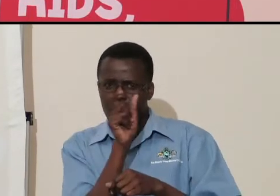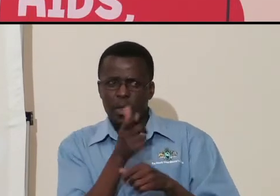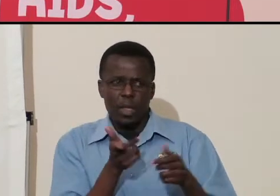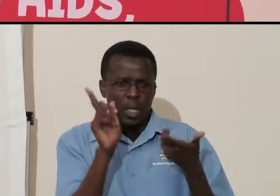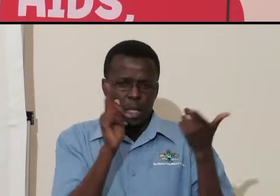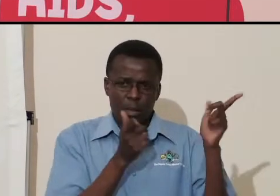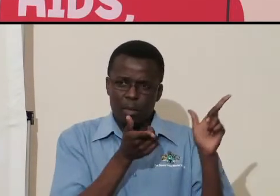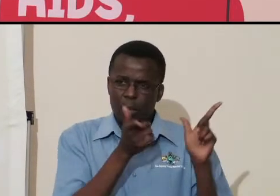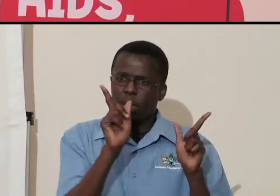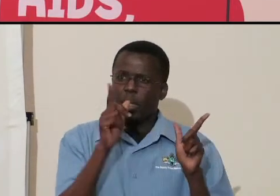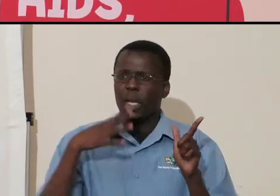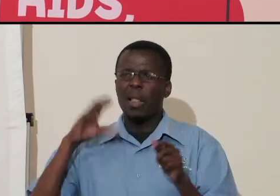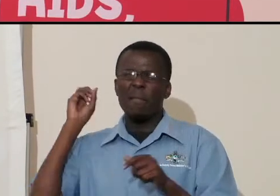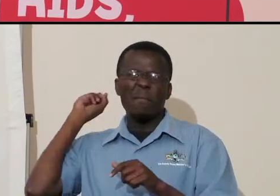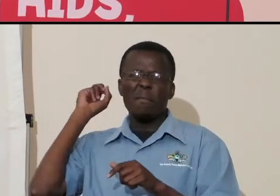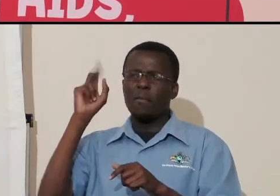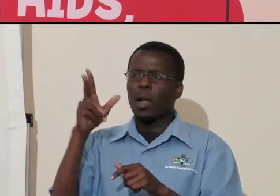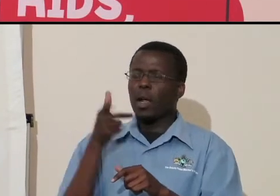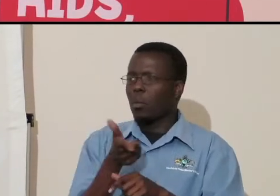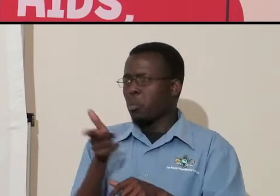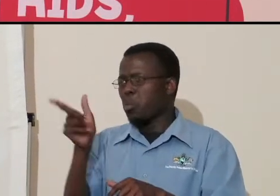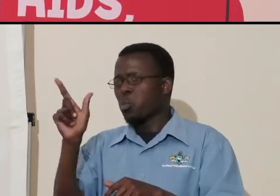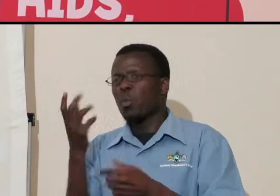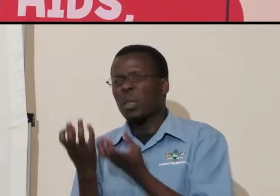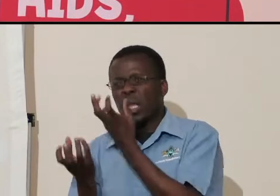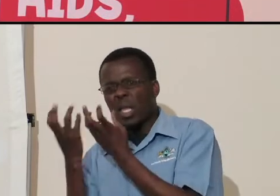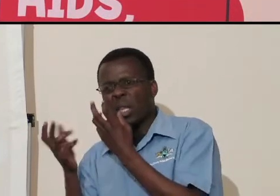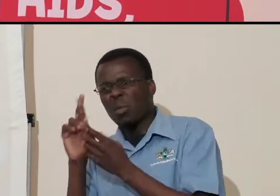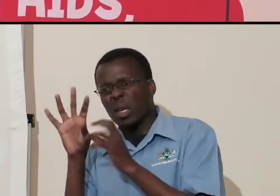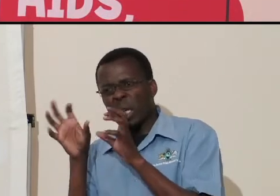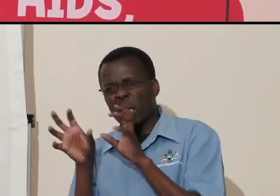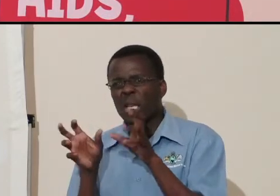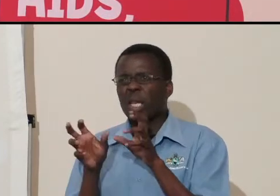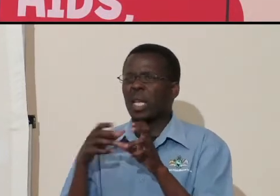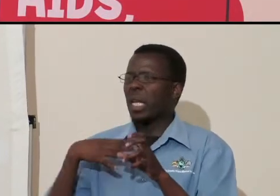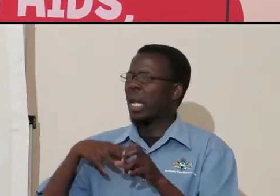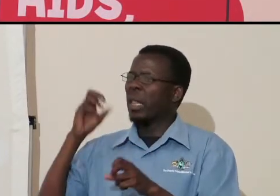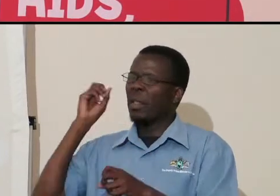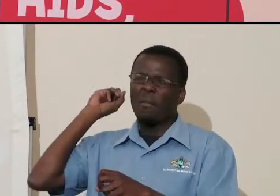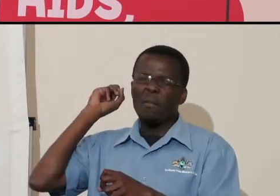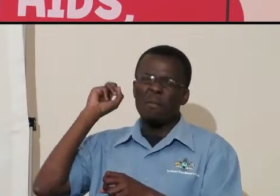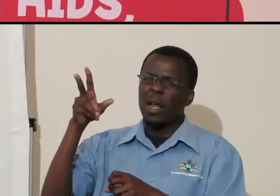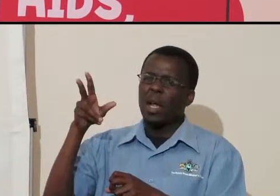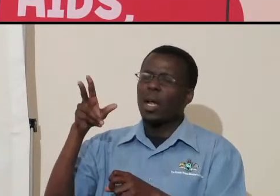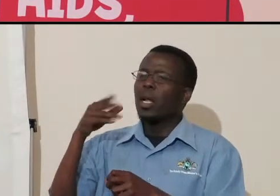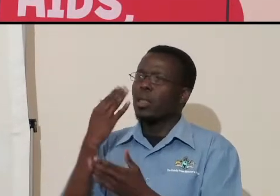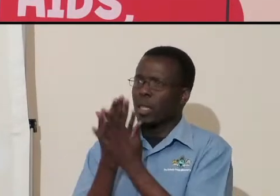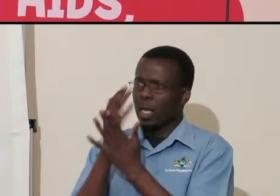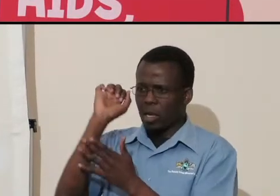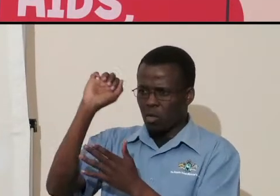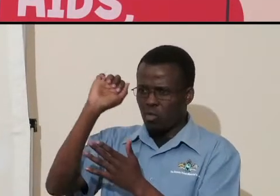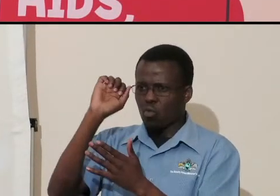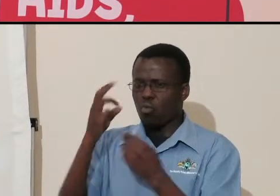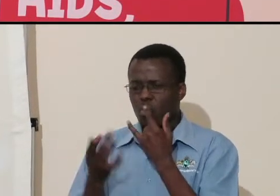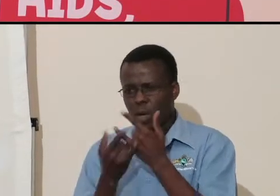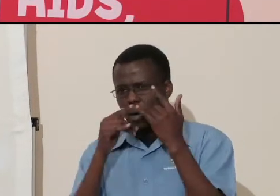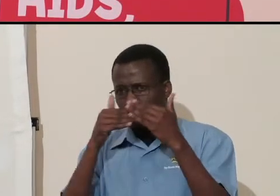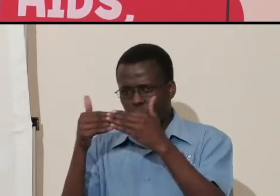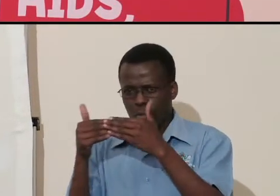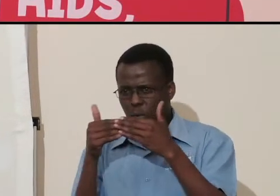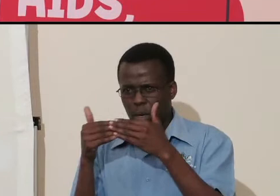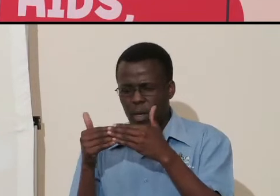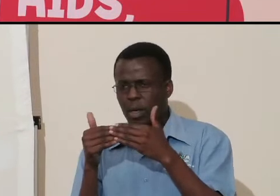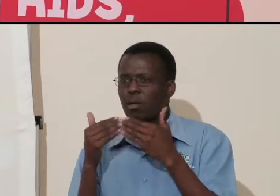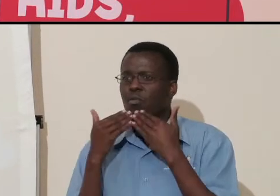going as far as Shiselo, and some are going to the furthest part of the world. Protect us, Lord. Guide us on the road.